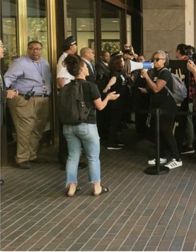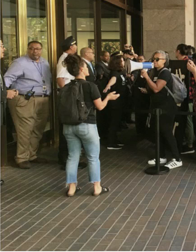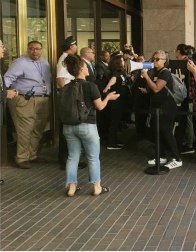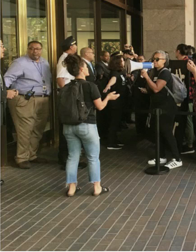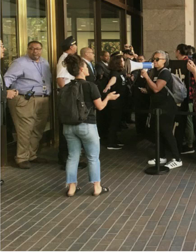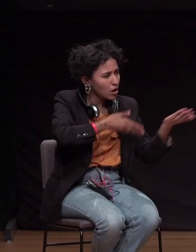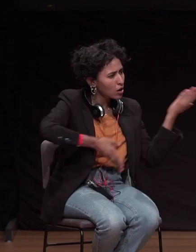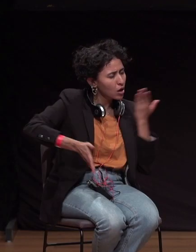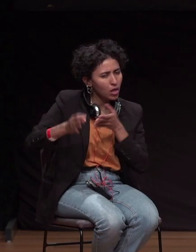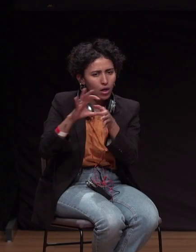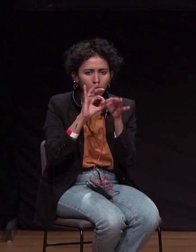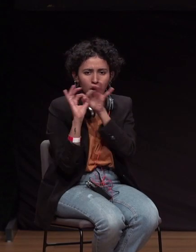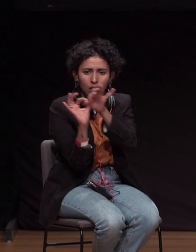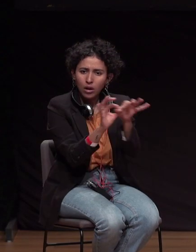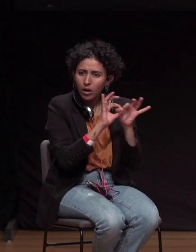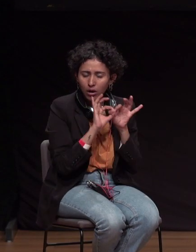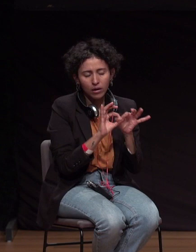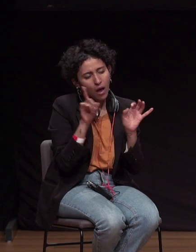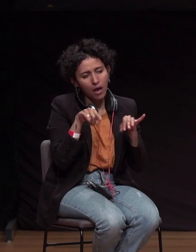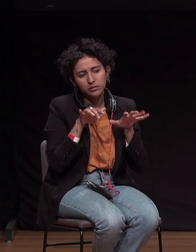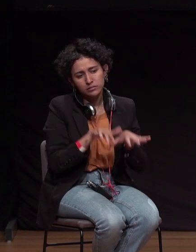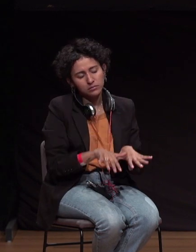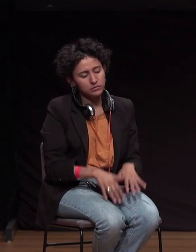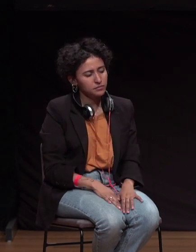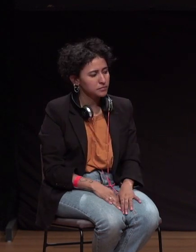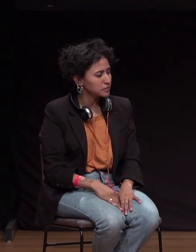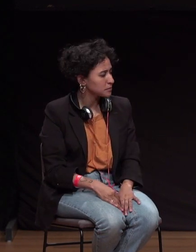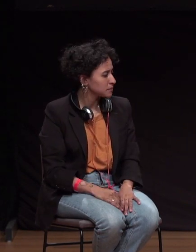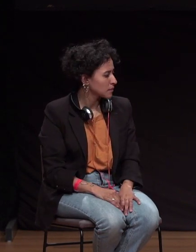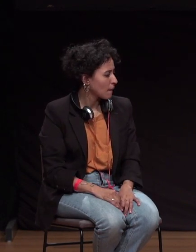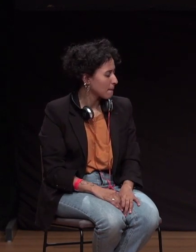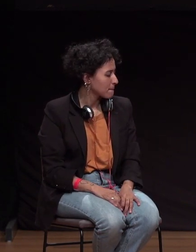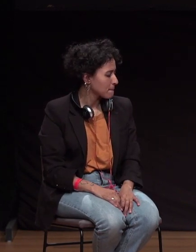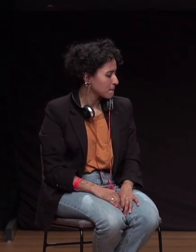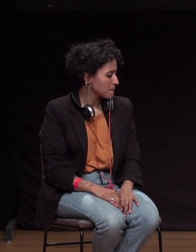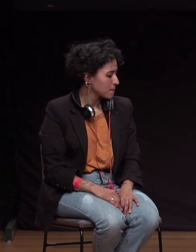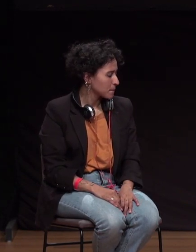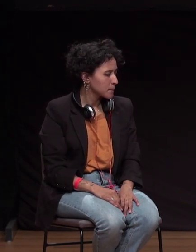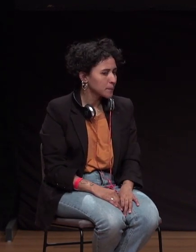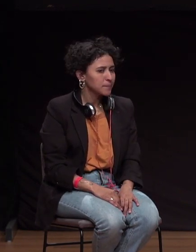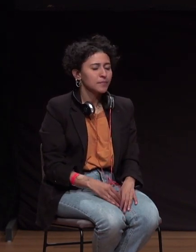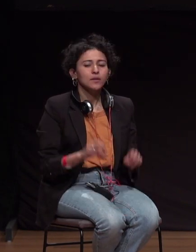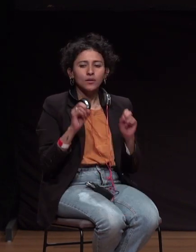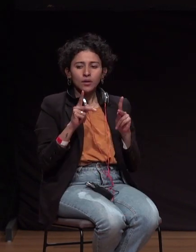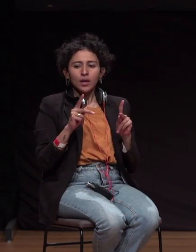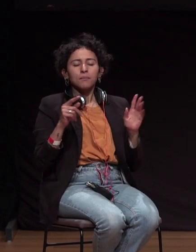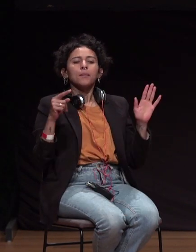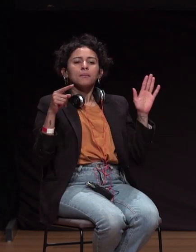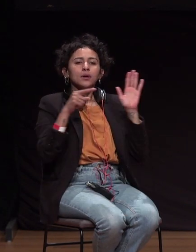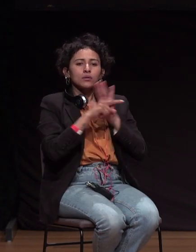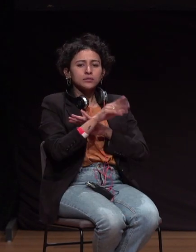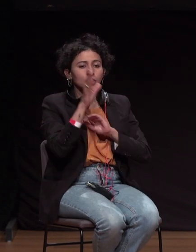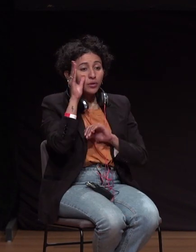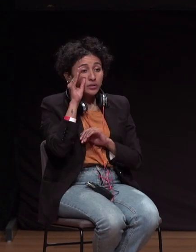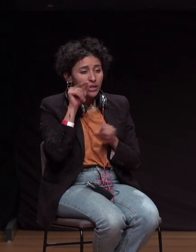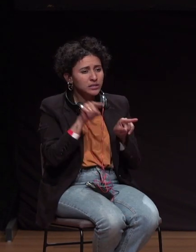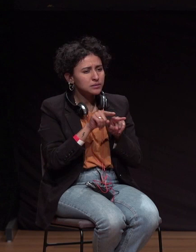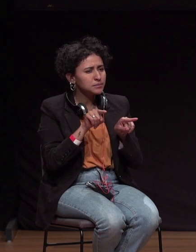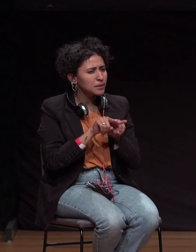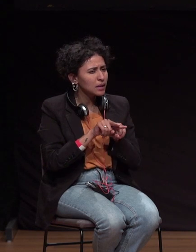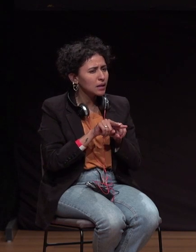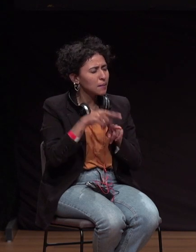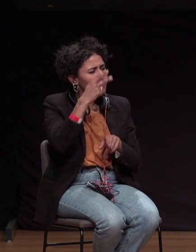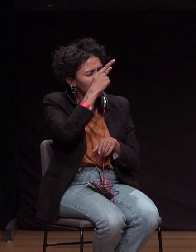to move together. I hope that answers the question. Sim. E uma pergunta, também uma curiosidade.